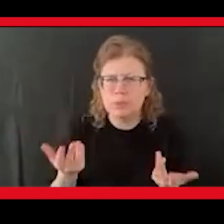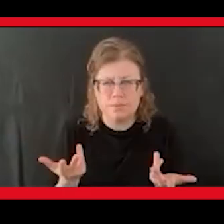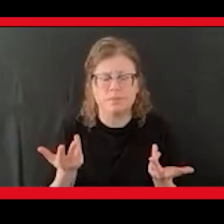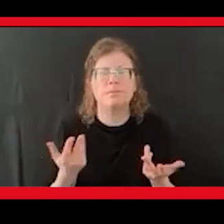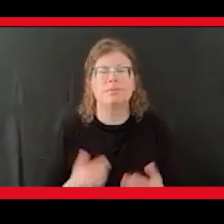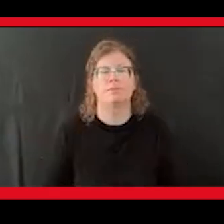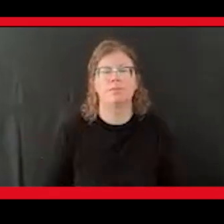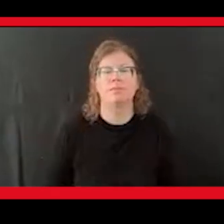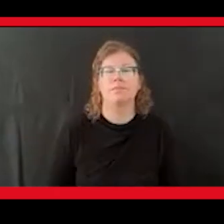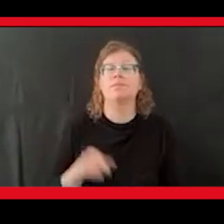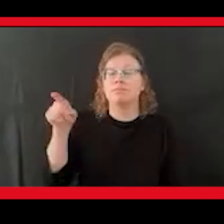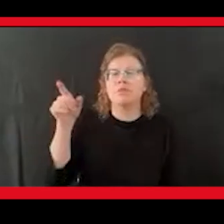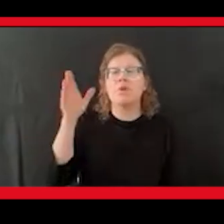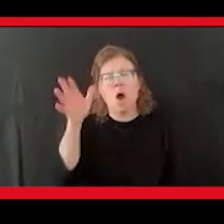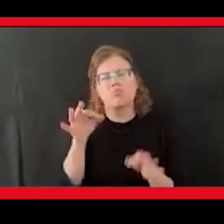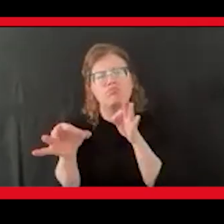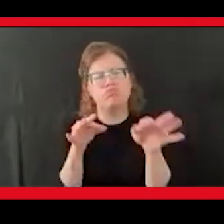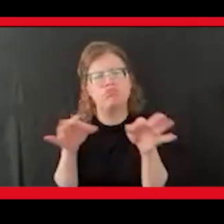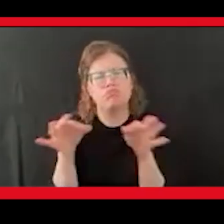this presentation.